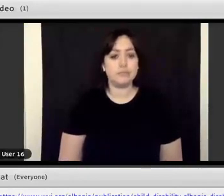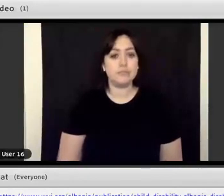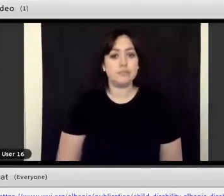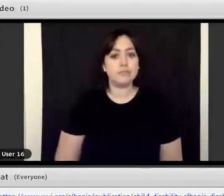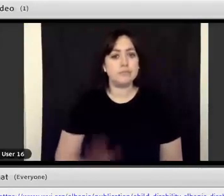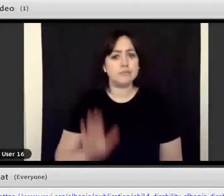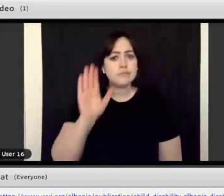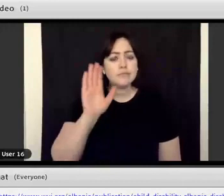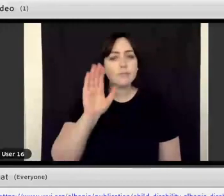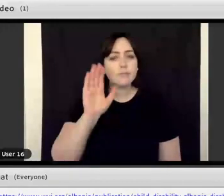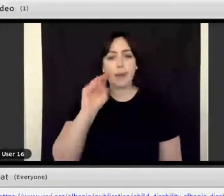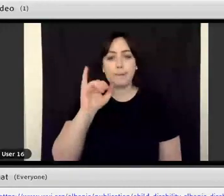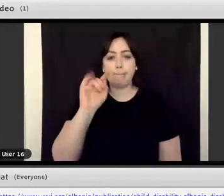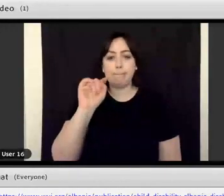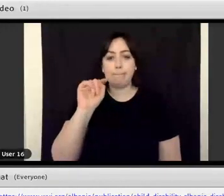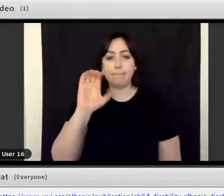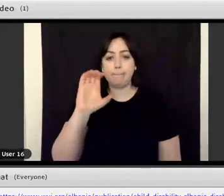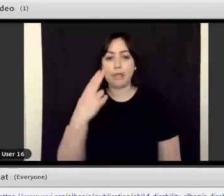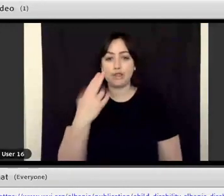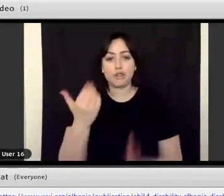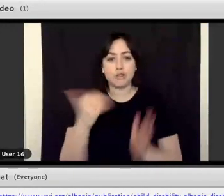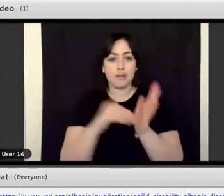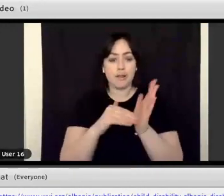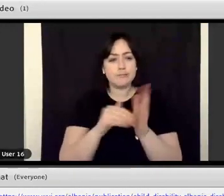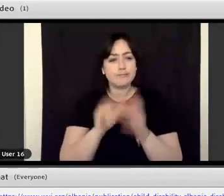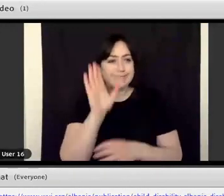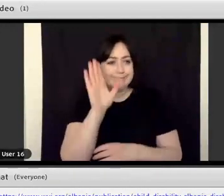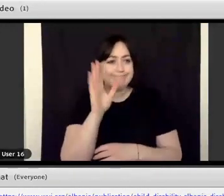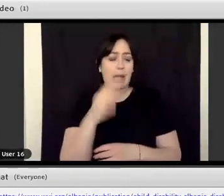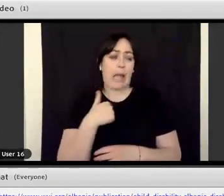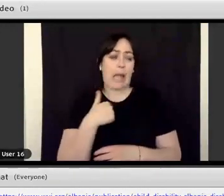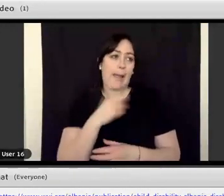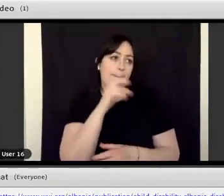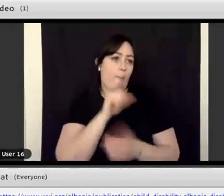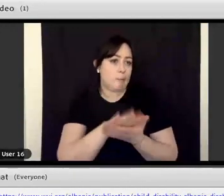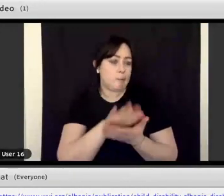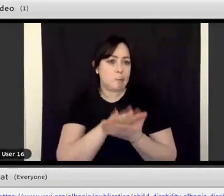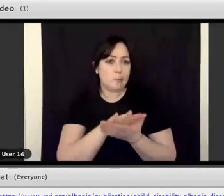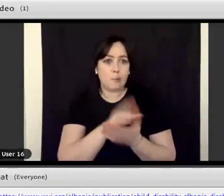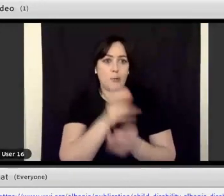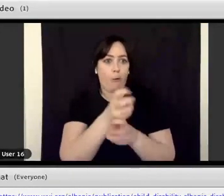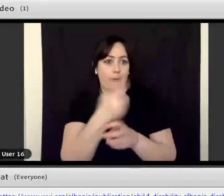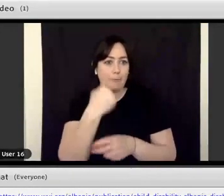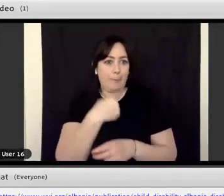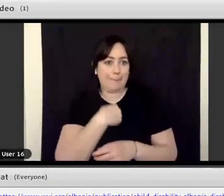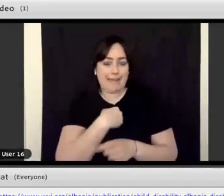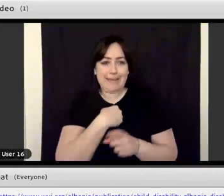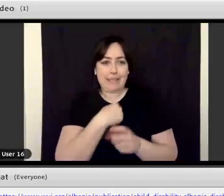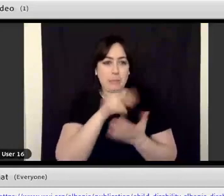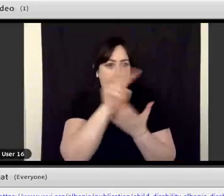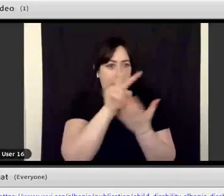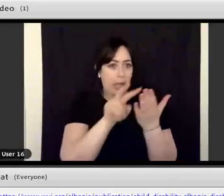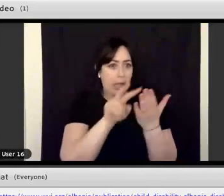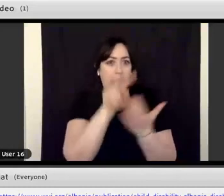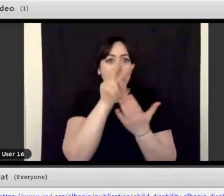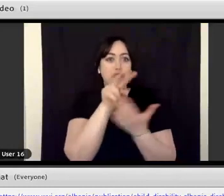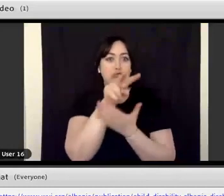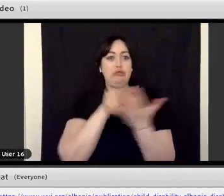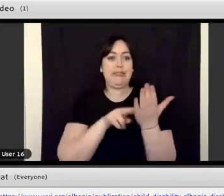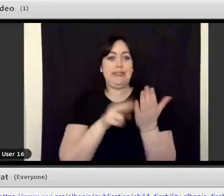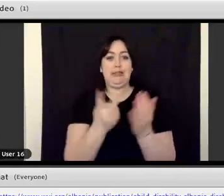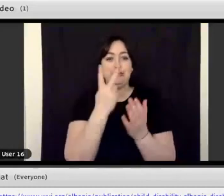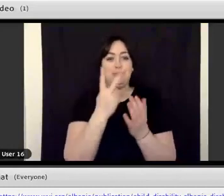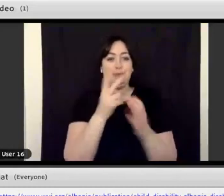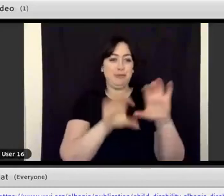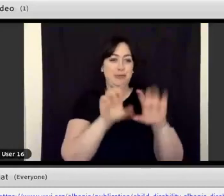Hi, it's Mitch. I'm really kind of old school, so it's hard for me to read two chat boxes and listen